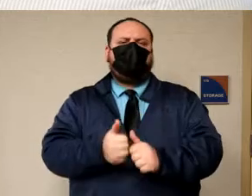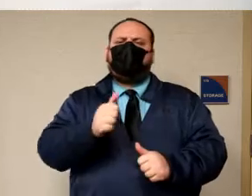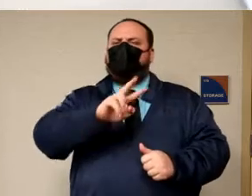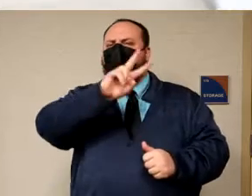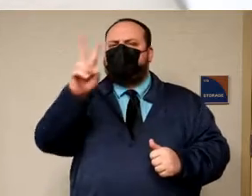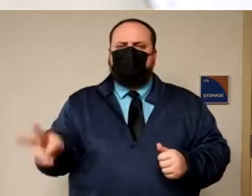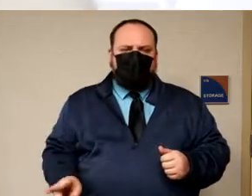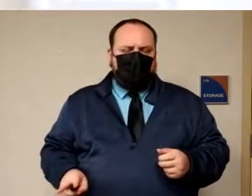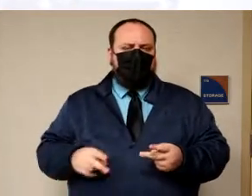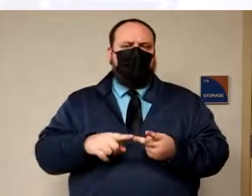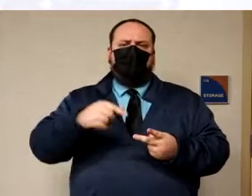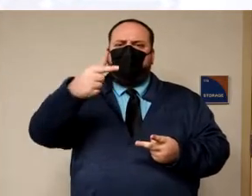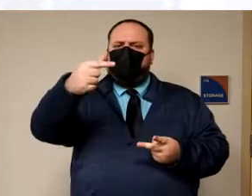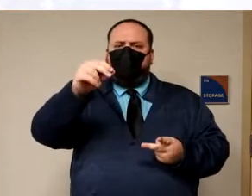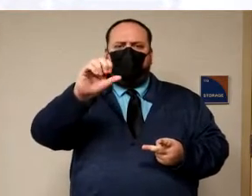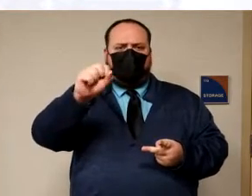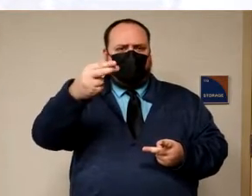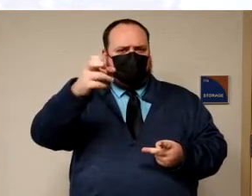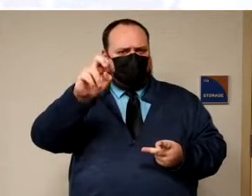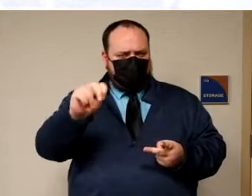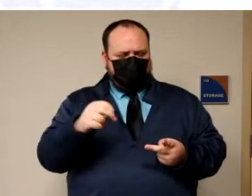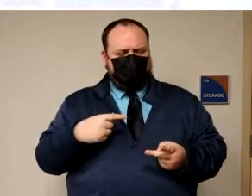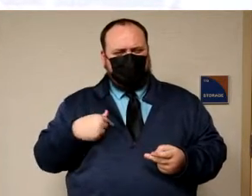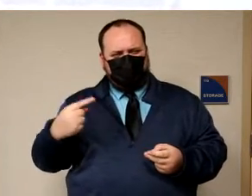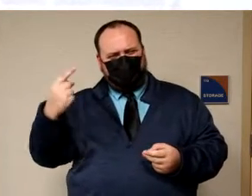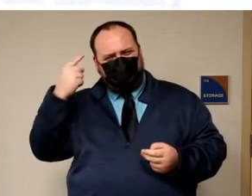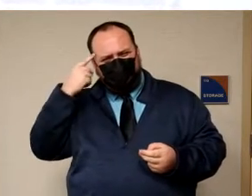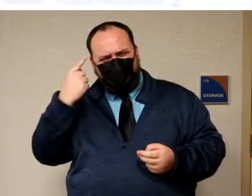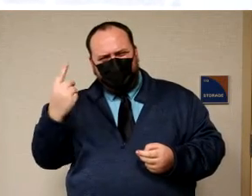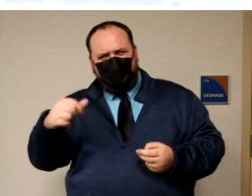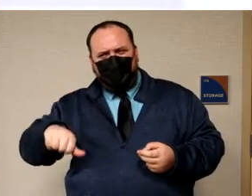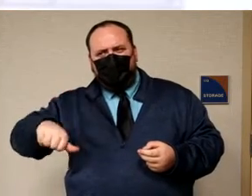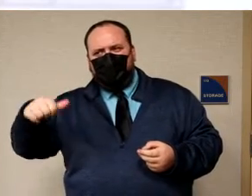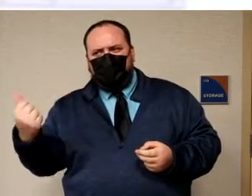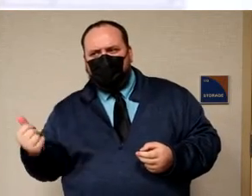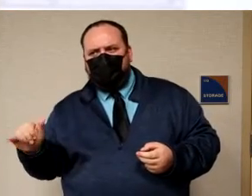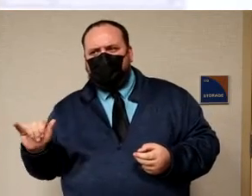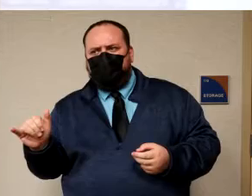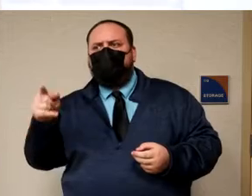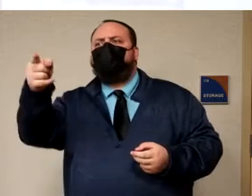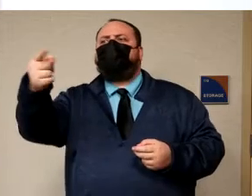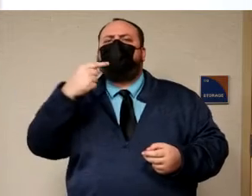Visalia, Goshen, and I think there may have been one other one.